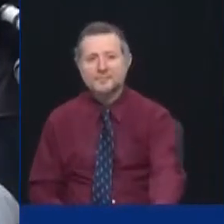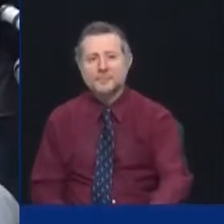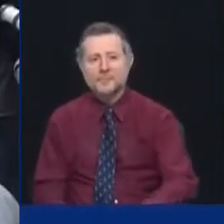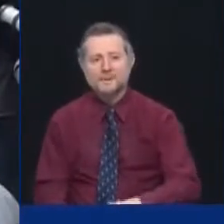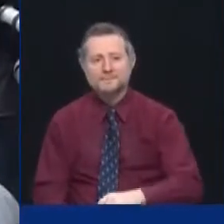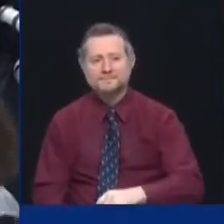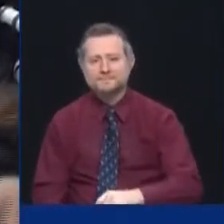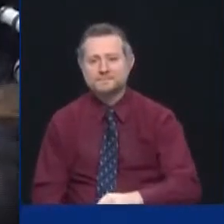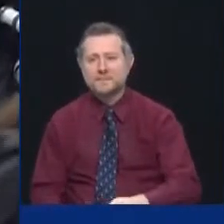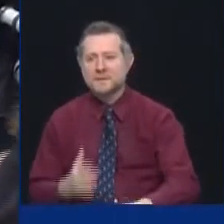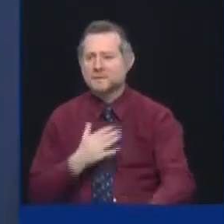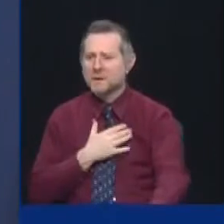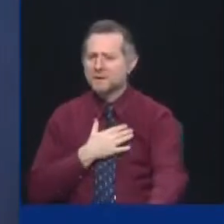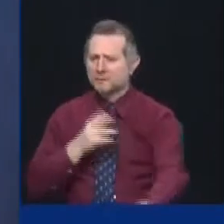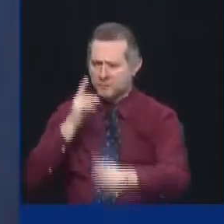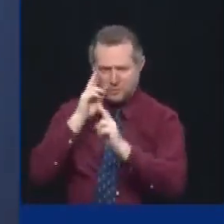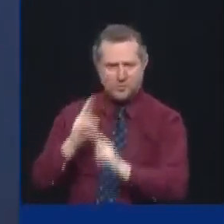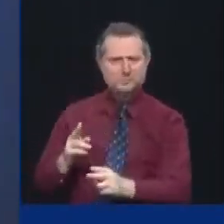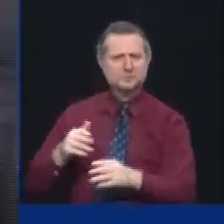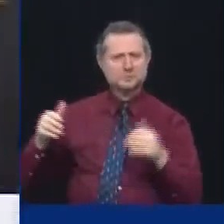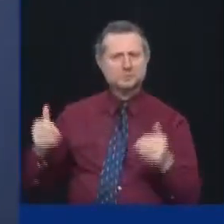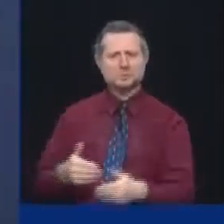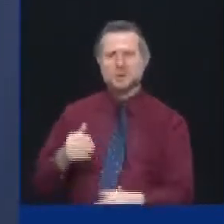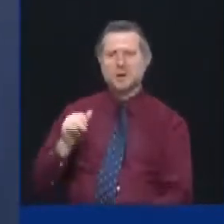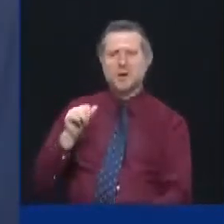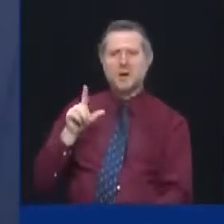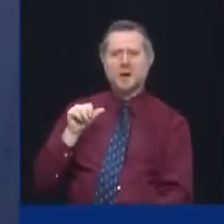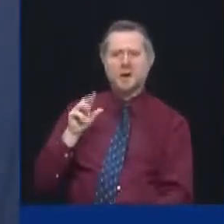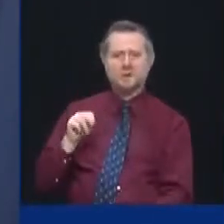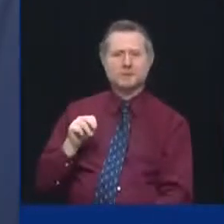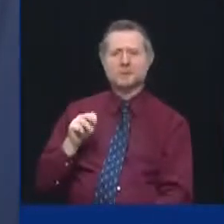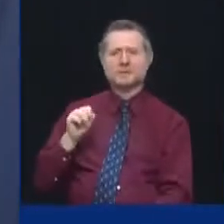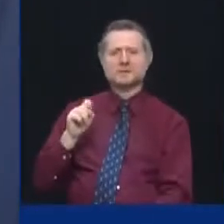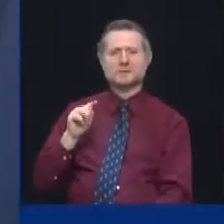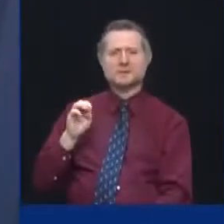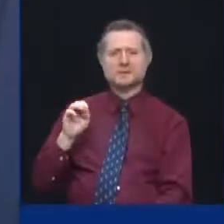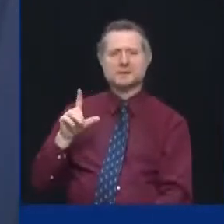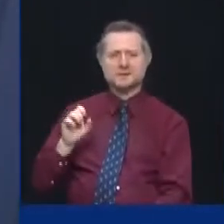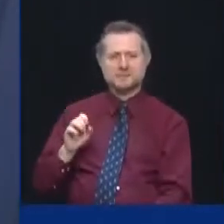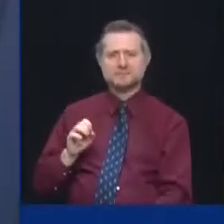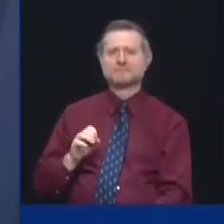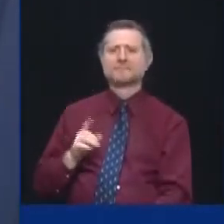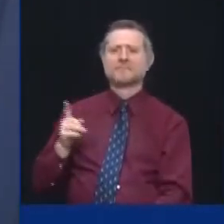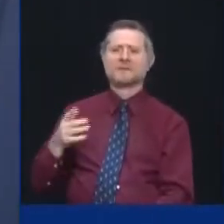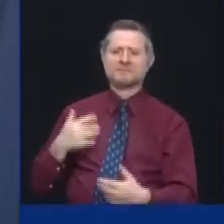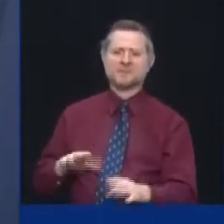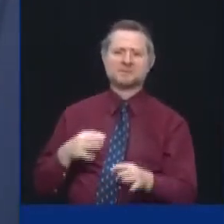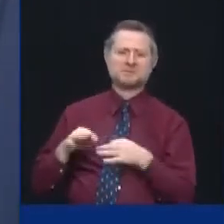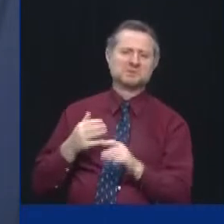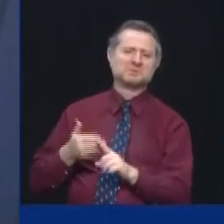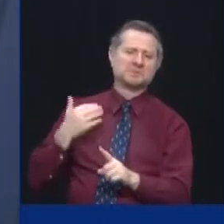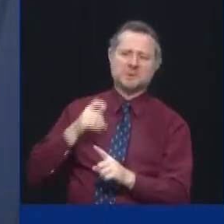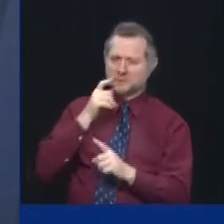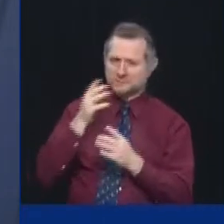$1.5 billion expansion works in partnership with the whole hotel industry, the tourism